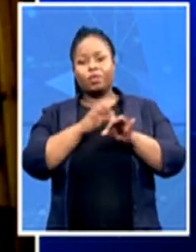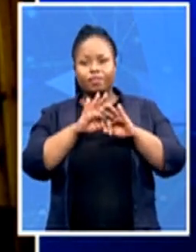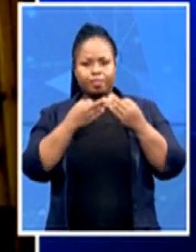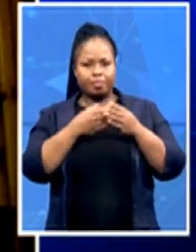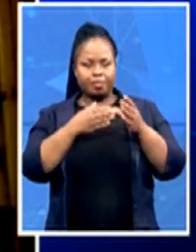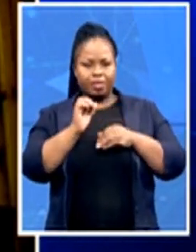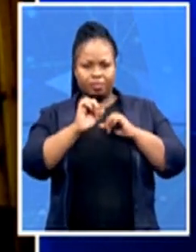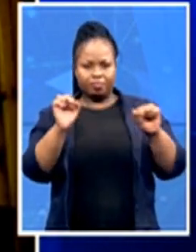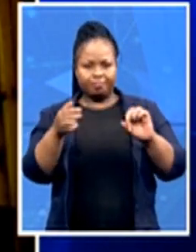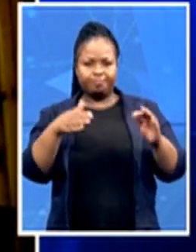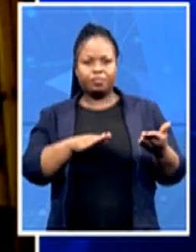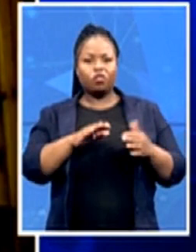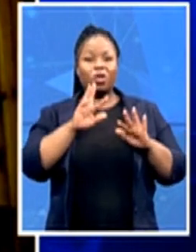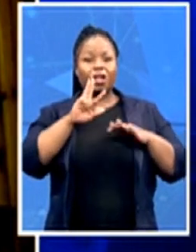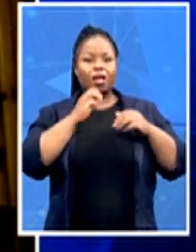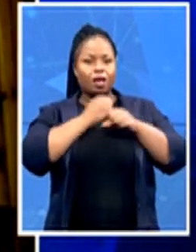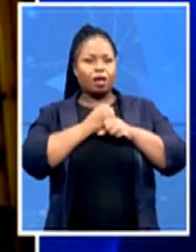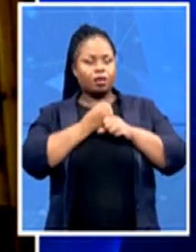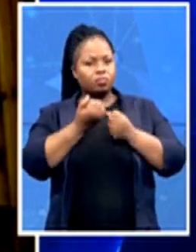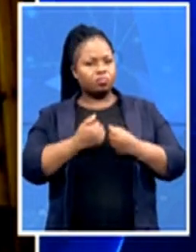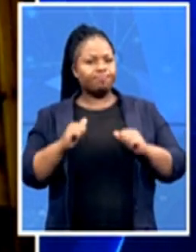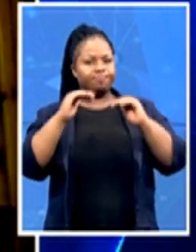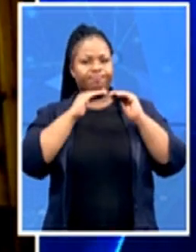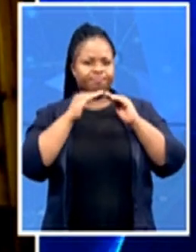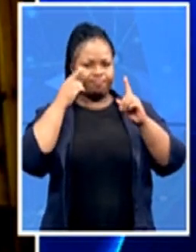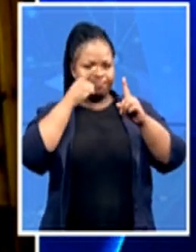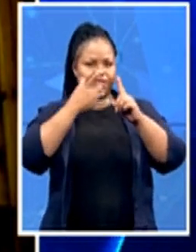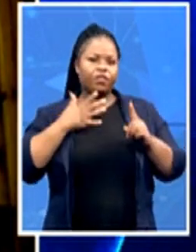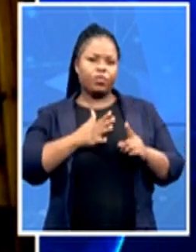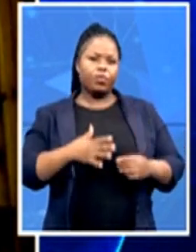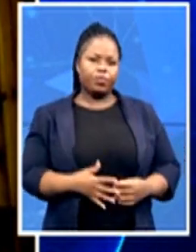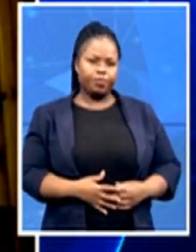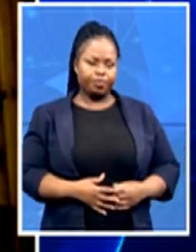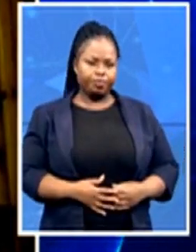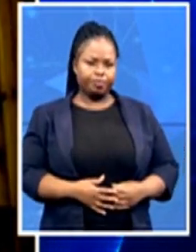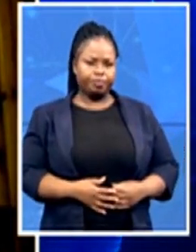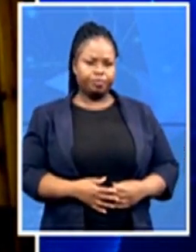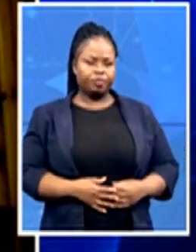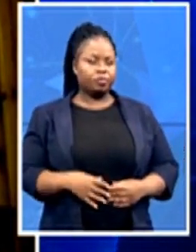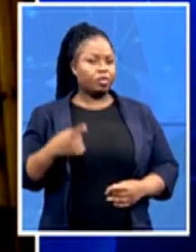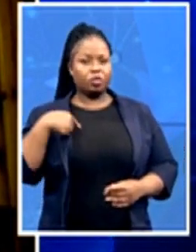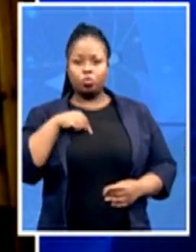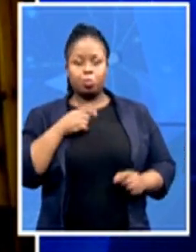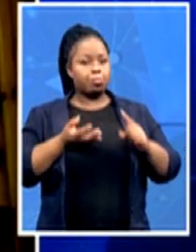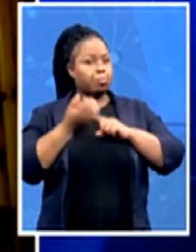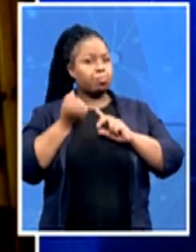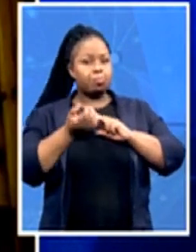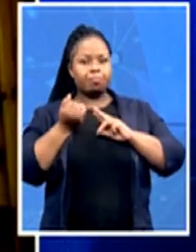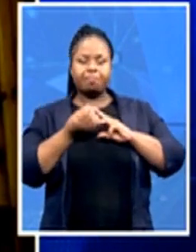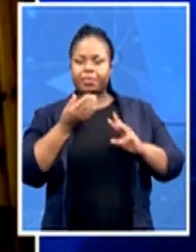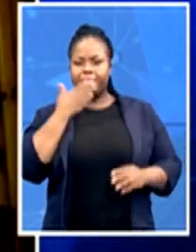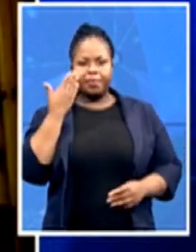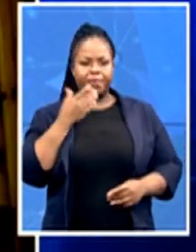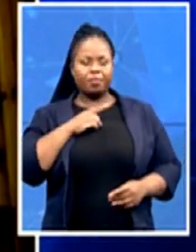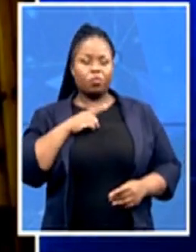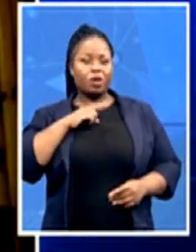and we haven't been accomplishing much. But our clients, our families, the families of the deceased